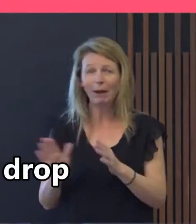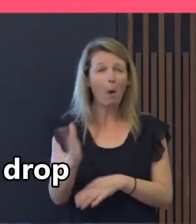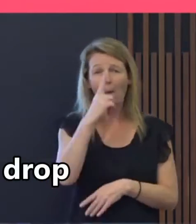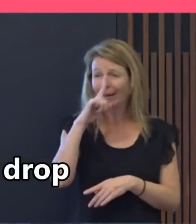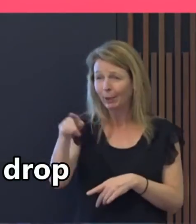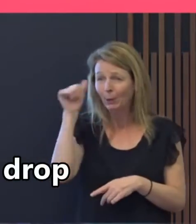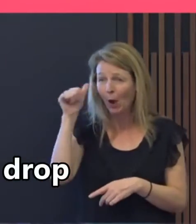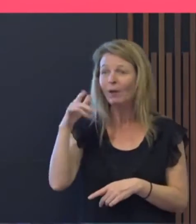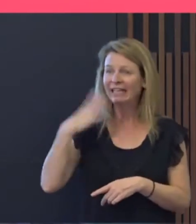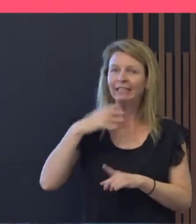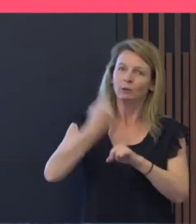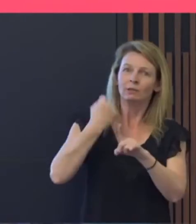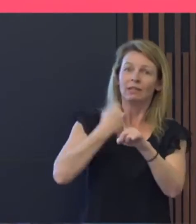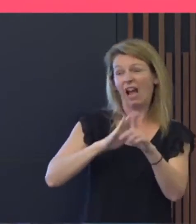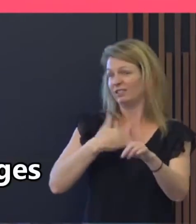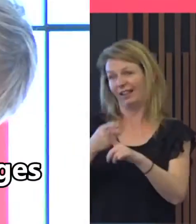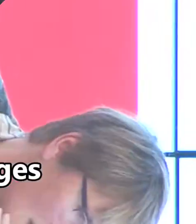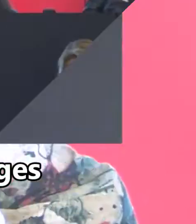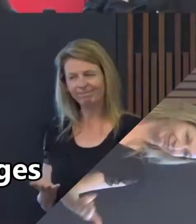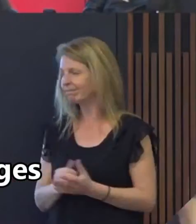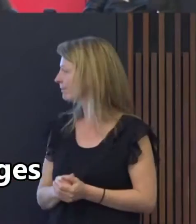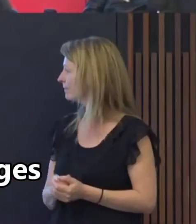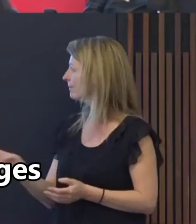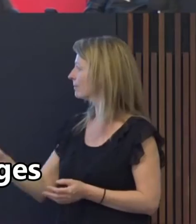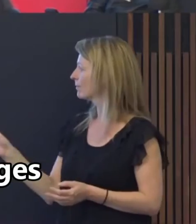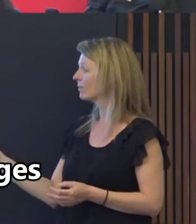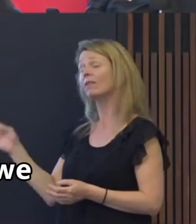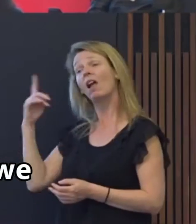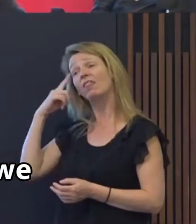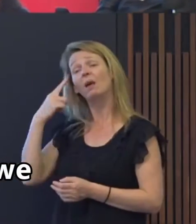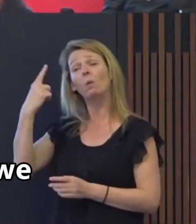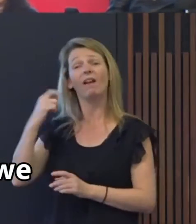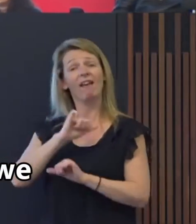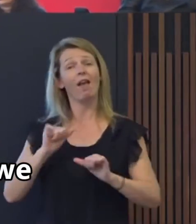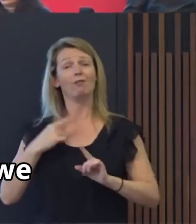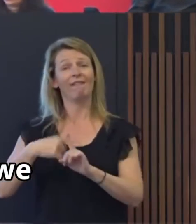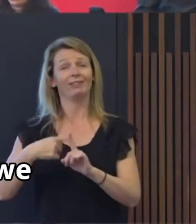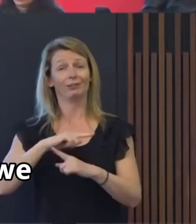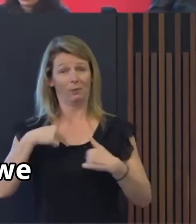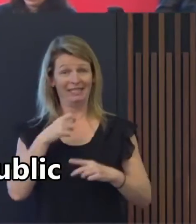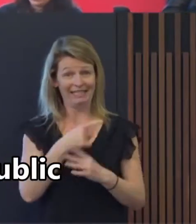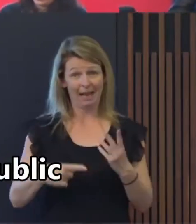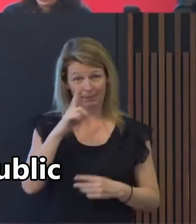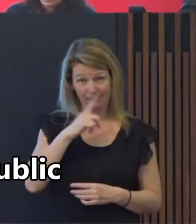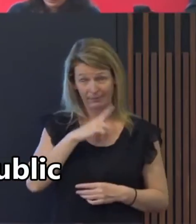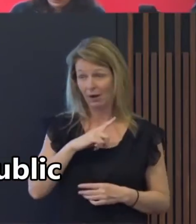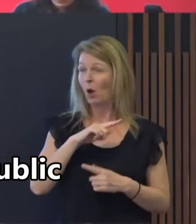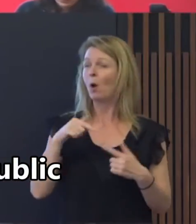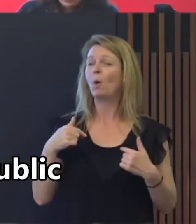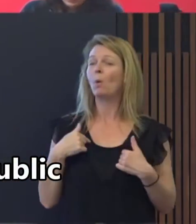working for till you drop, you know. I think one of our advantage as disabled people is that we